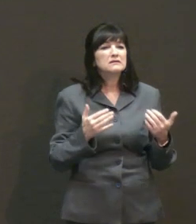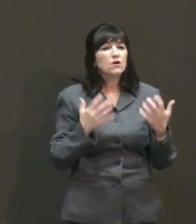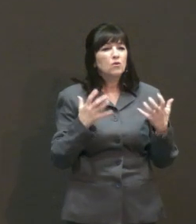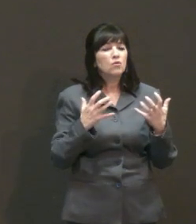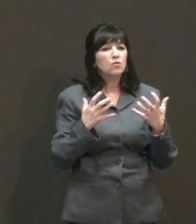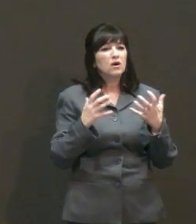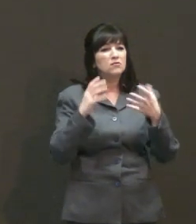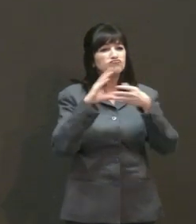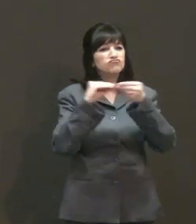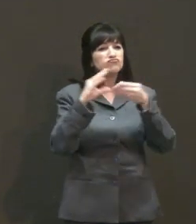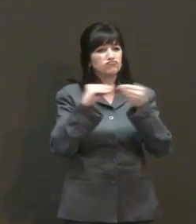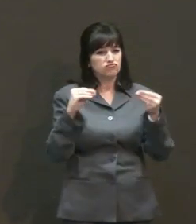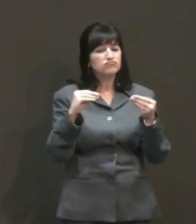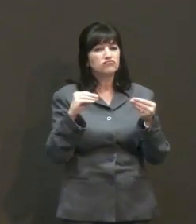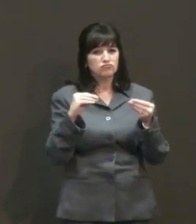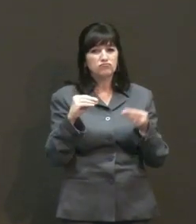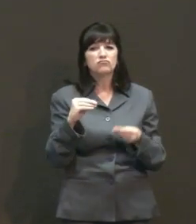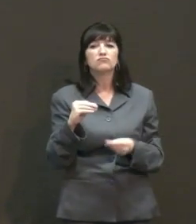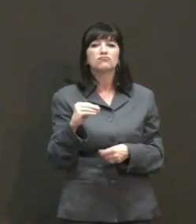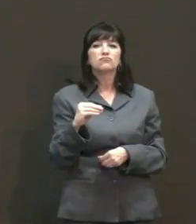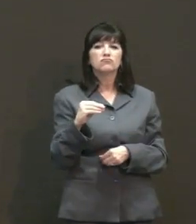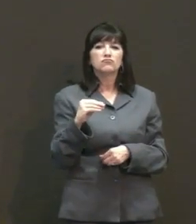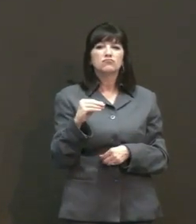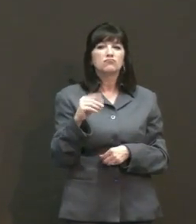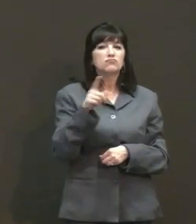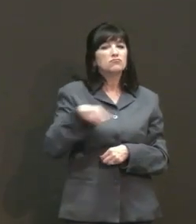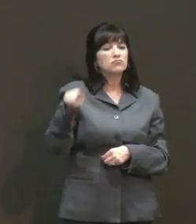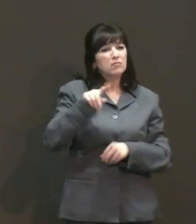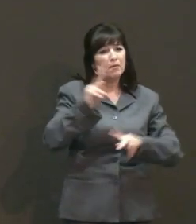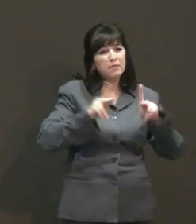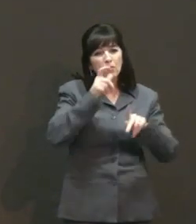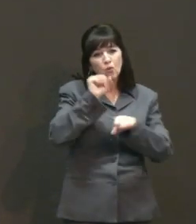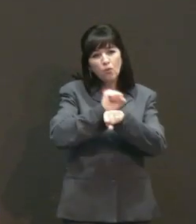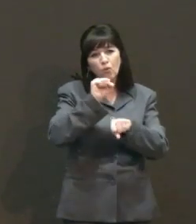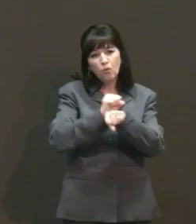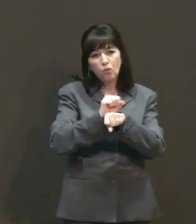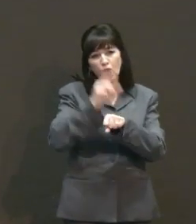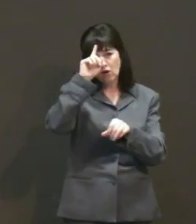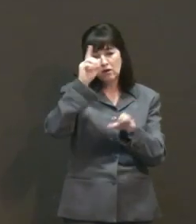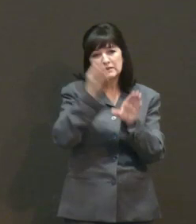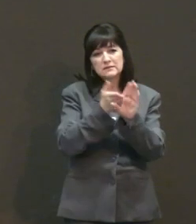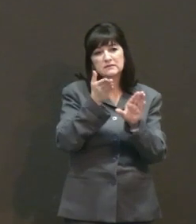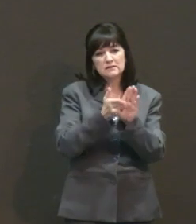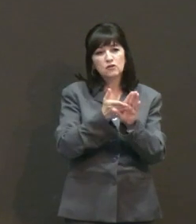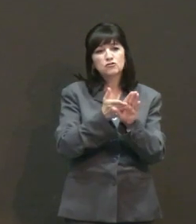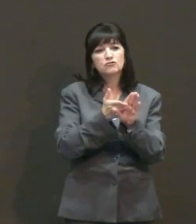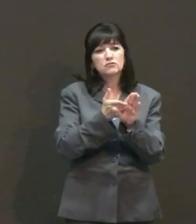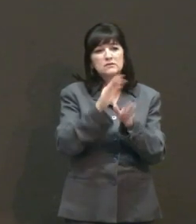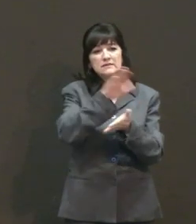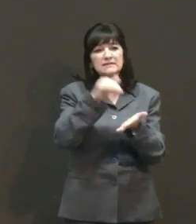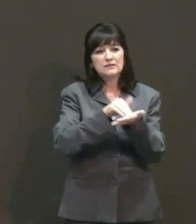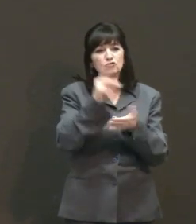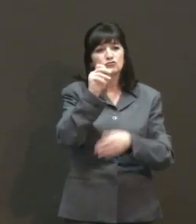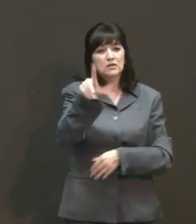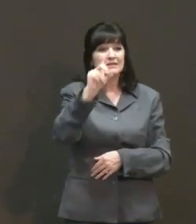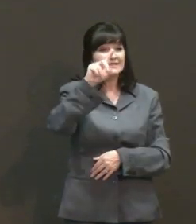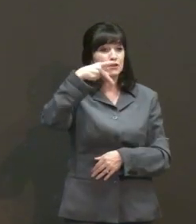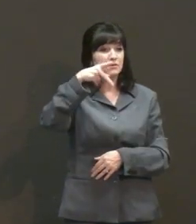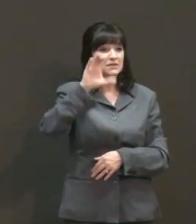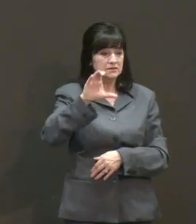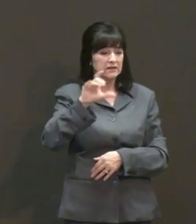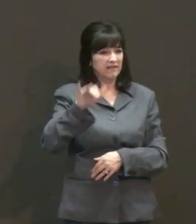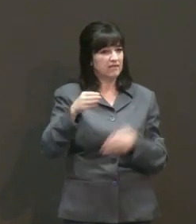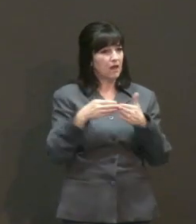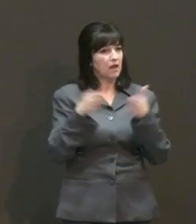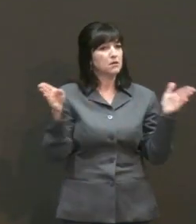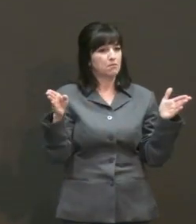patients and 3 staff members who have tested positive for COVID-19 at the Delaware Psychiatric Center, which is the public psychiatric